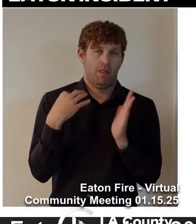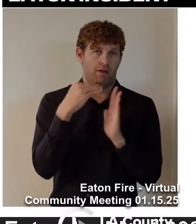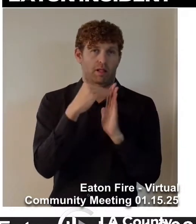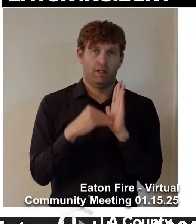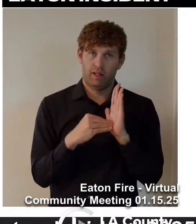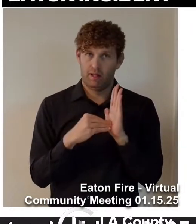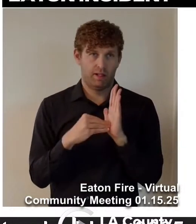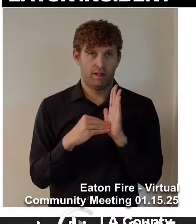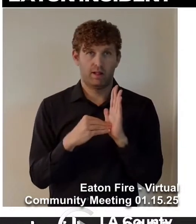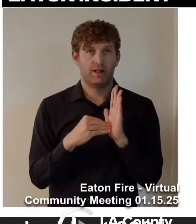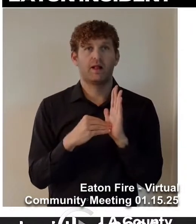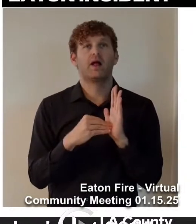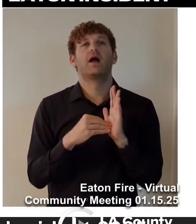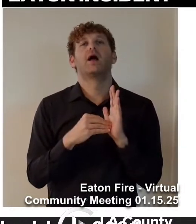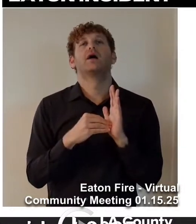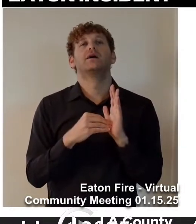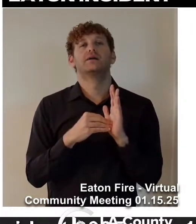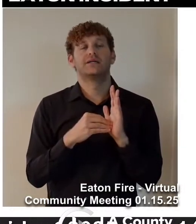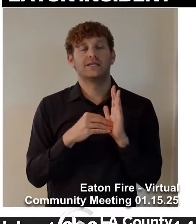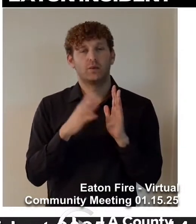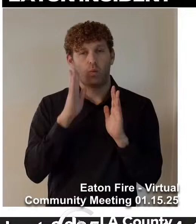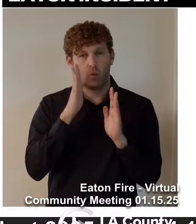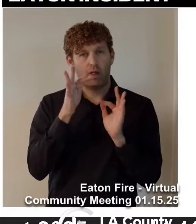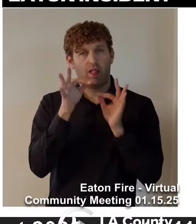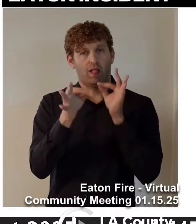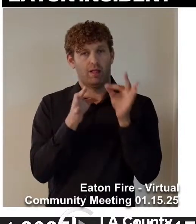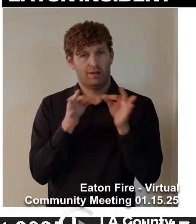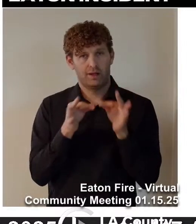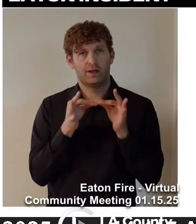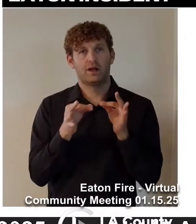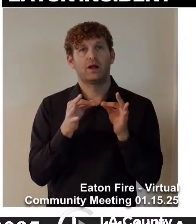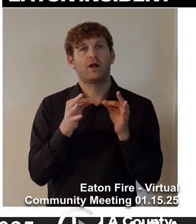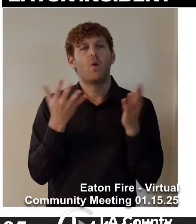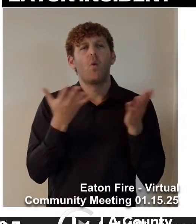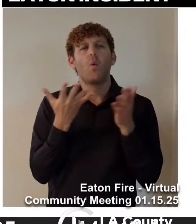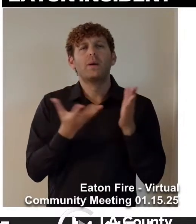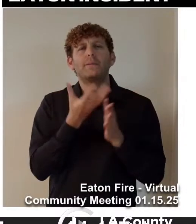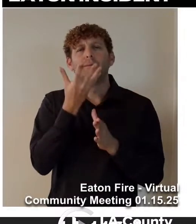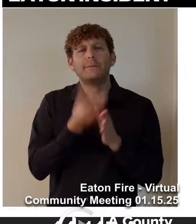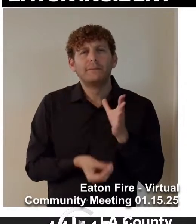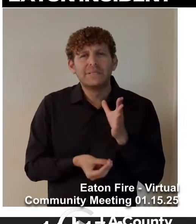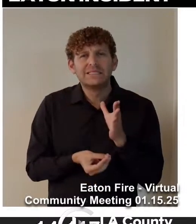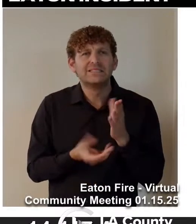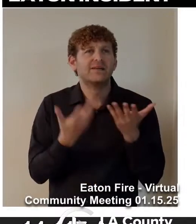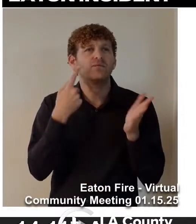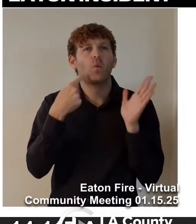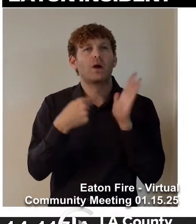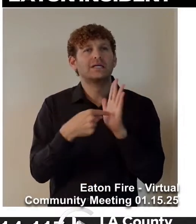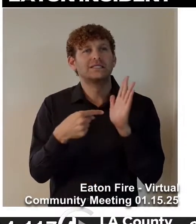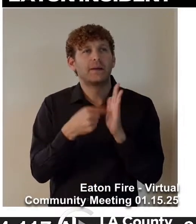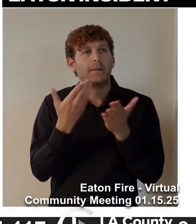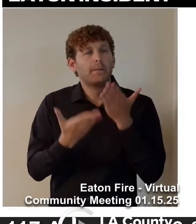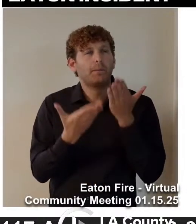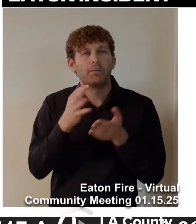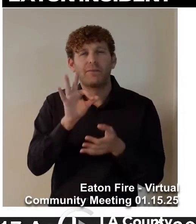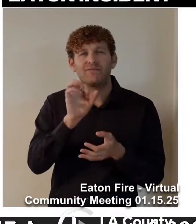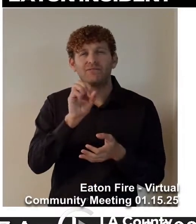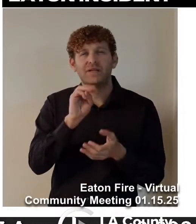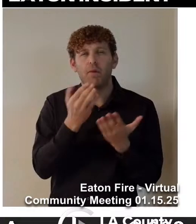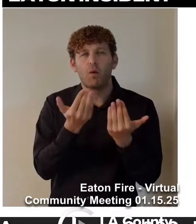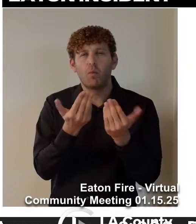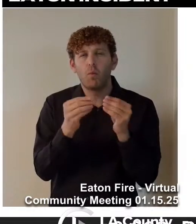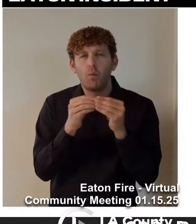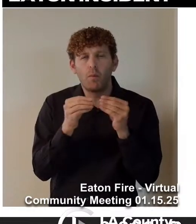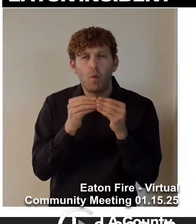letter from FEMA, and it will tell you exactly what is missing. Basically, all that means is FEMA needs more information from you to